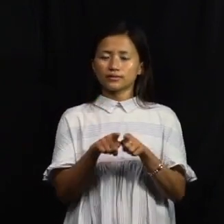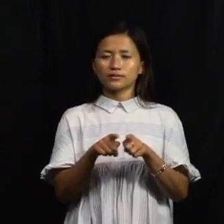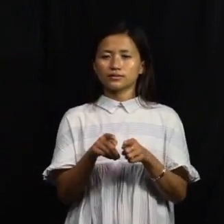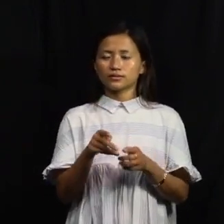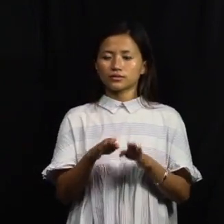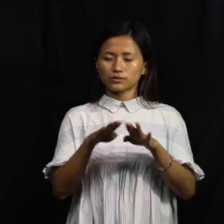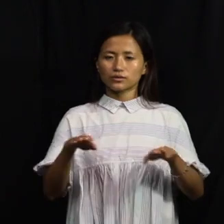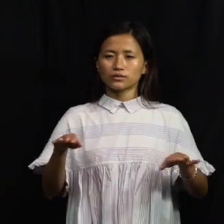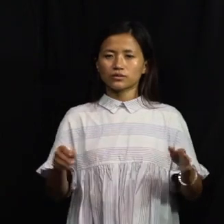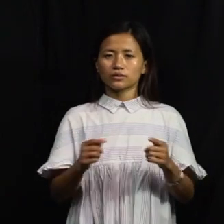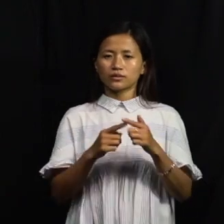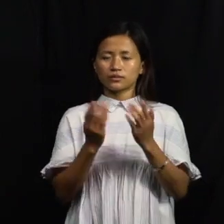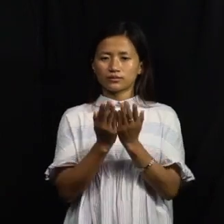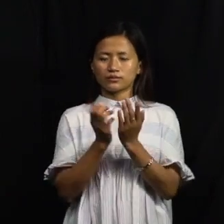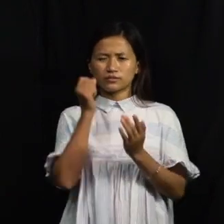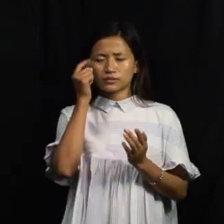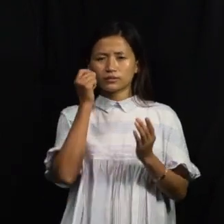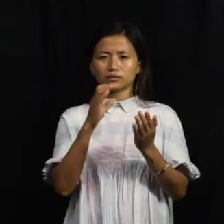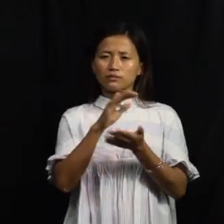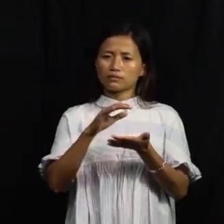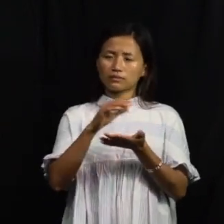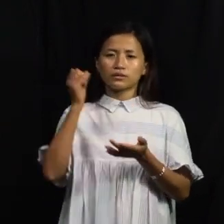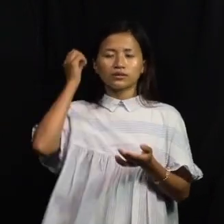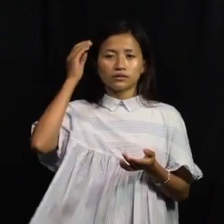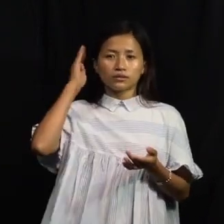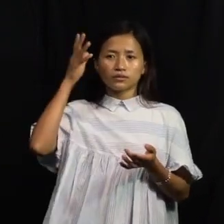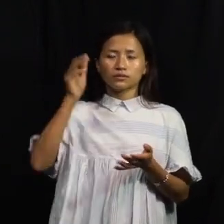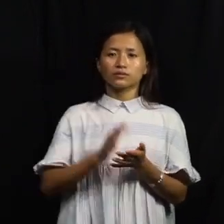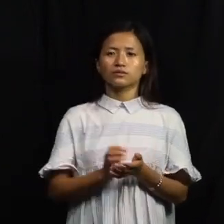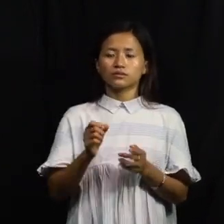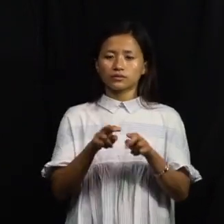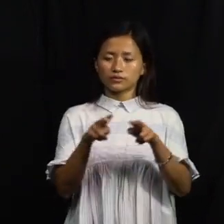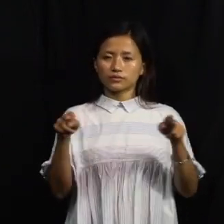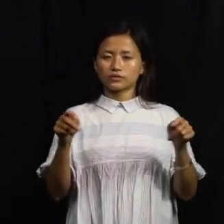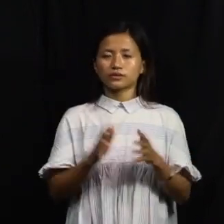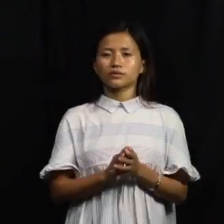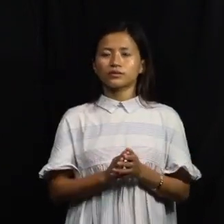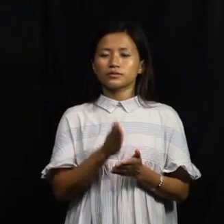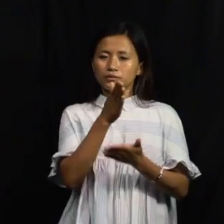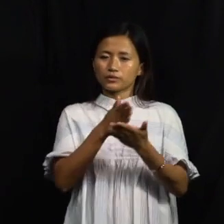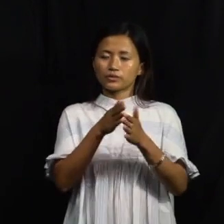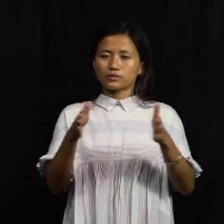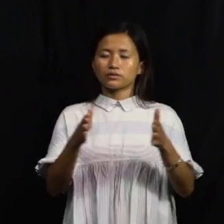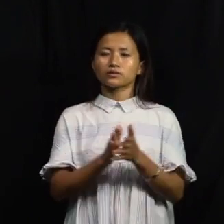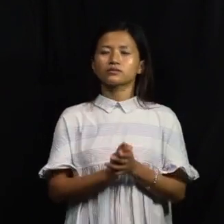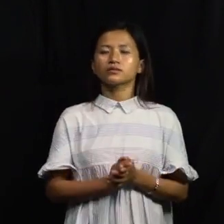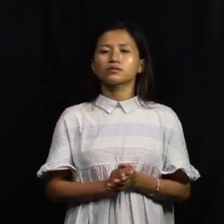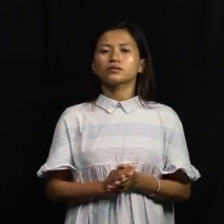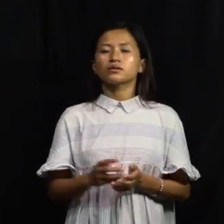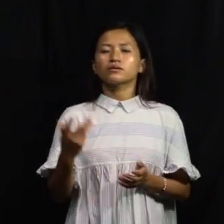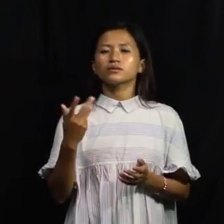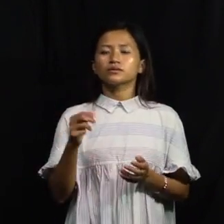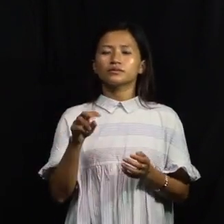the textbook or you're trying to understand the concept, you must be able to differentiate between all these things. Okay, so what do you mean by scope